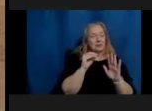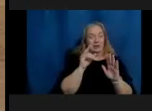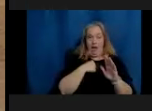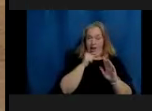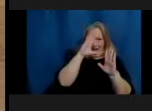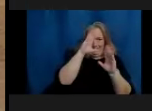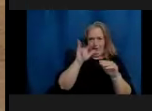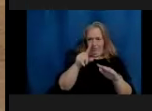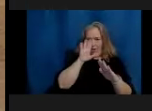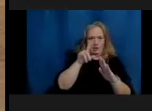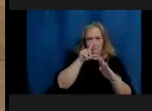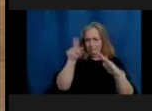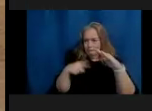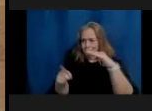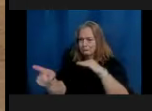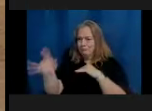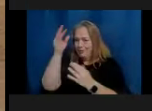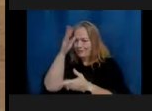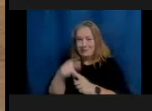Any other questions?